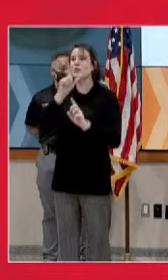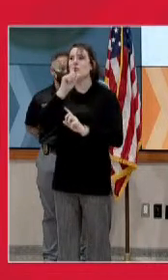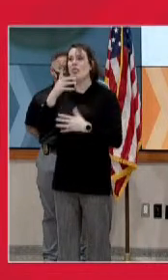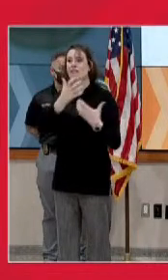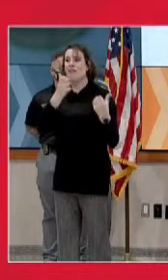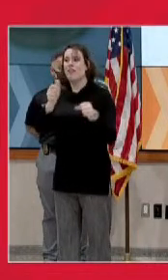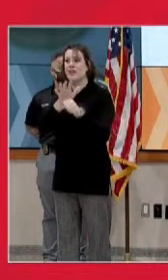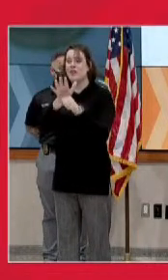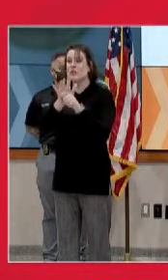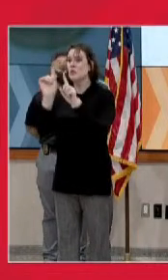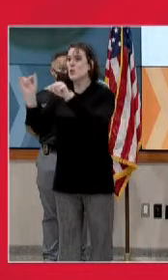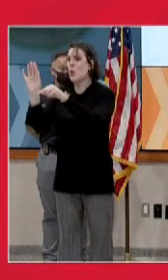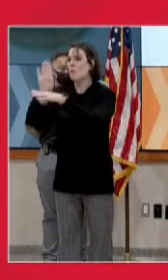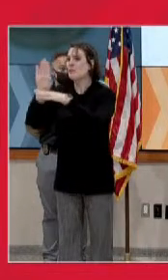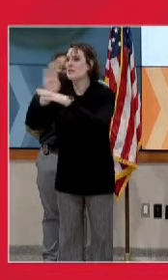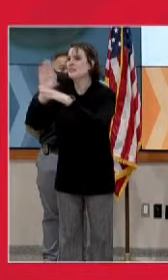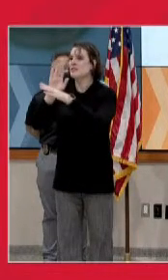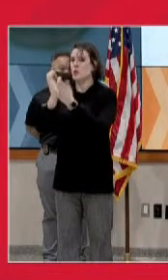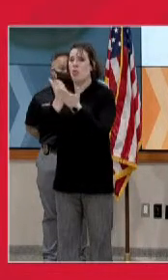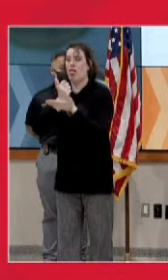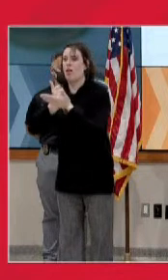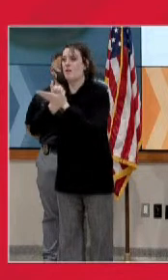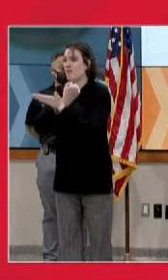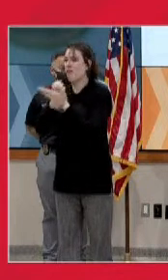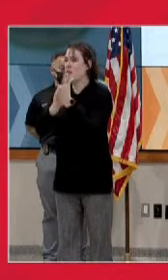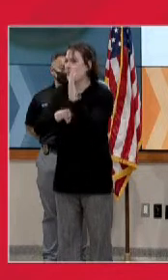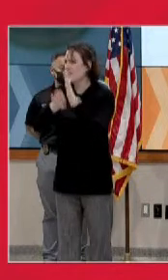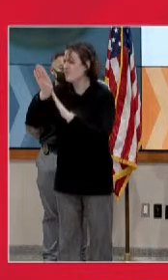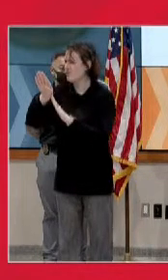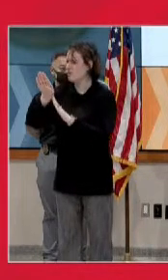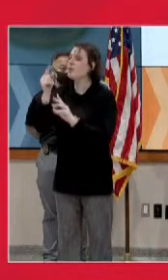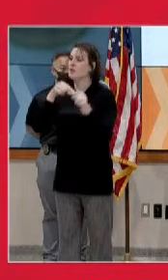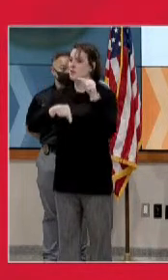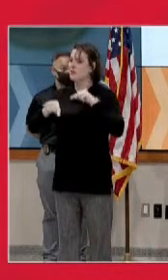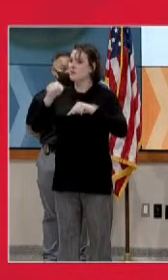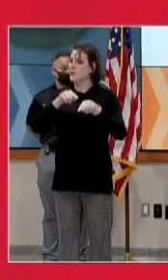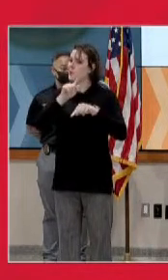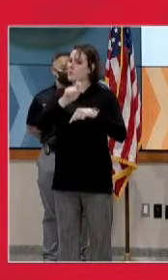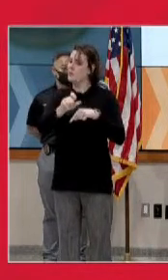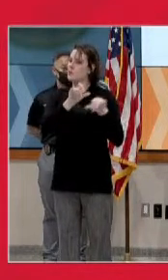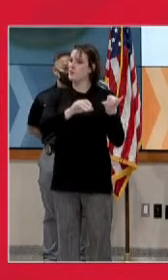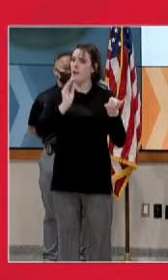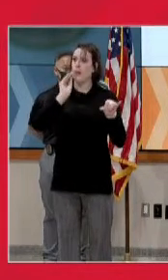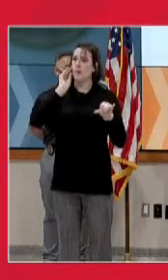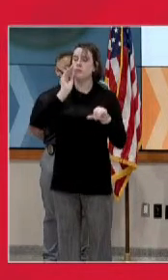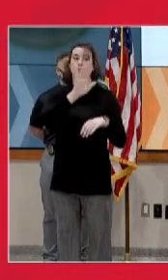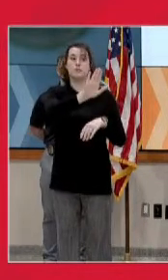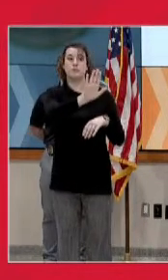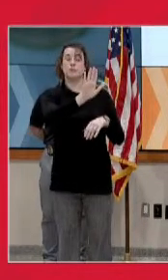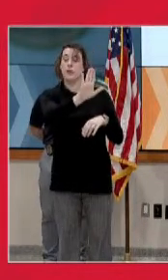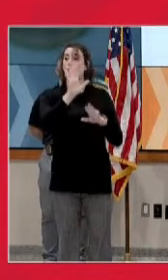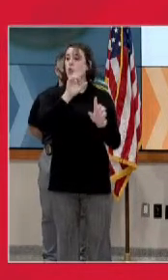it again, and let's move forward. What is your response to the governor scaling back?